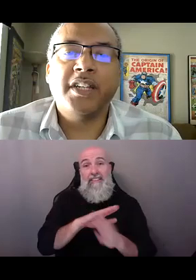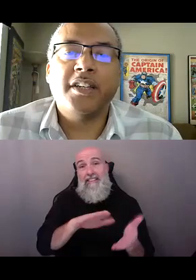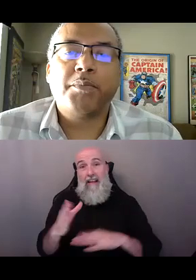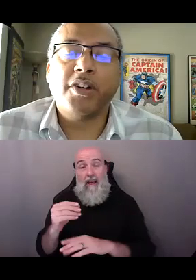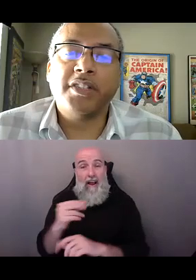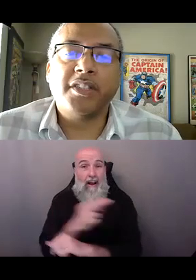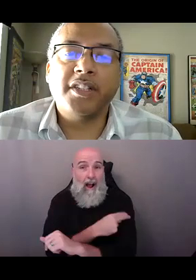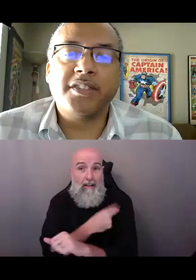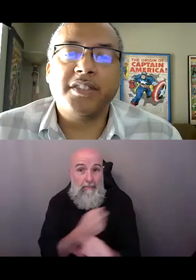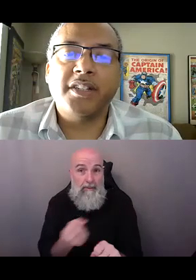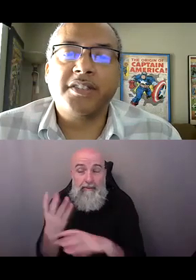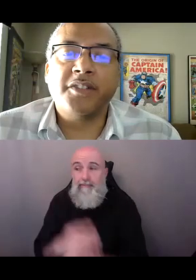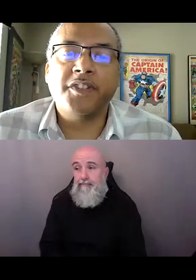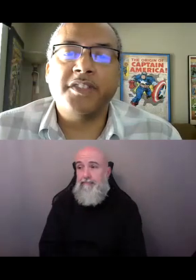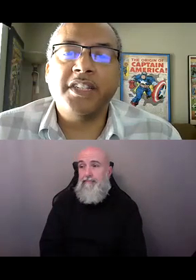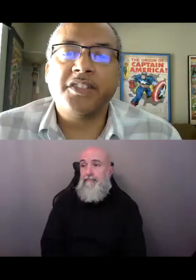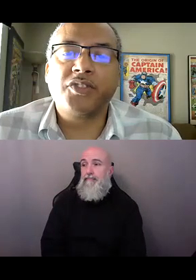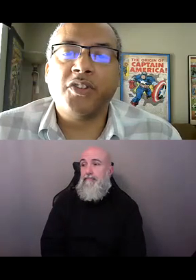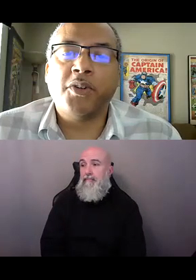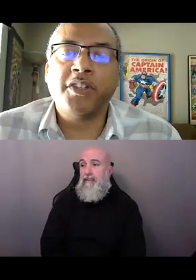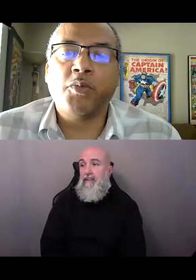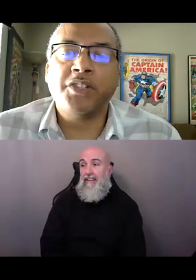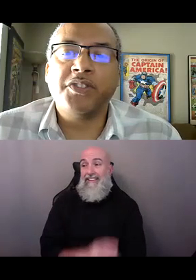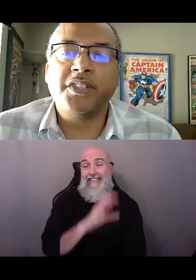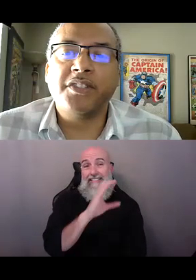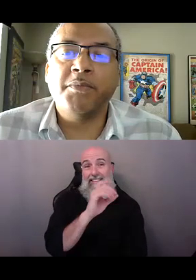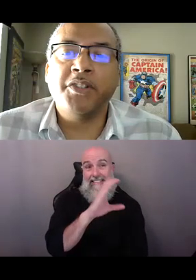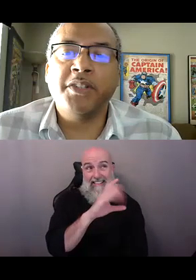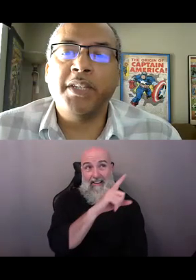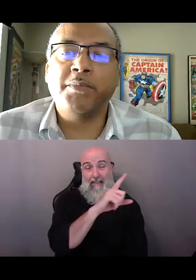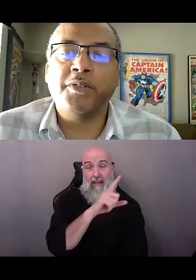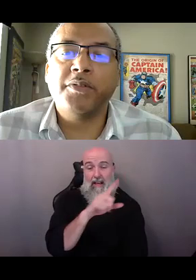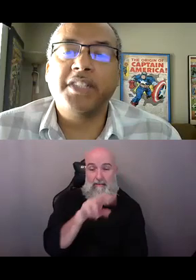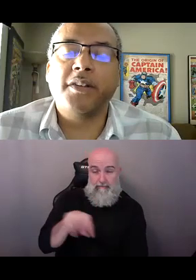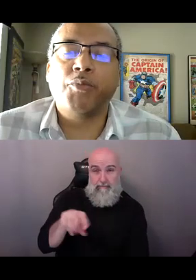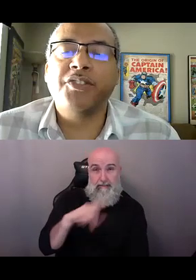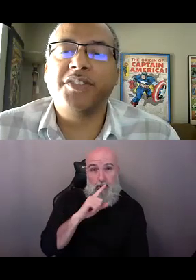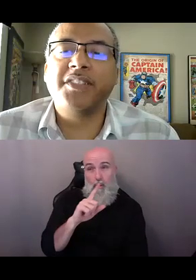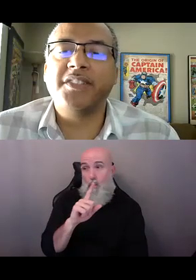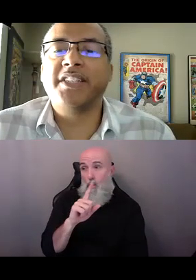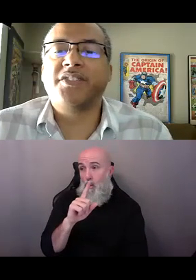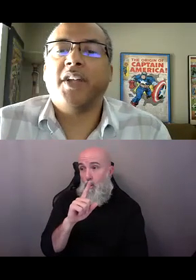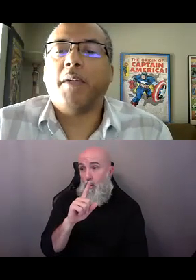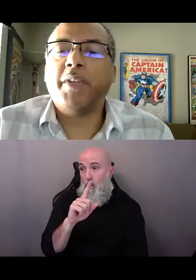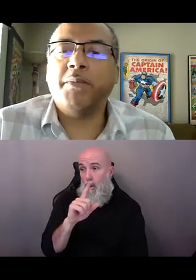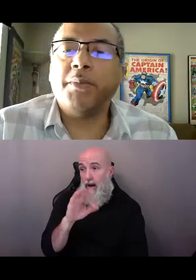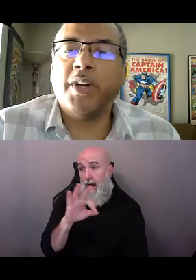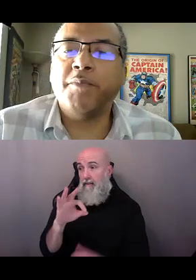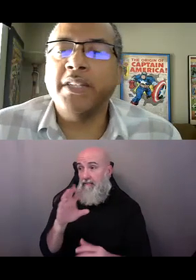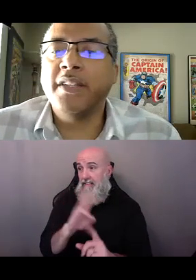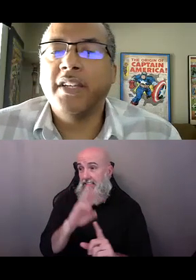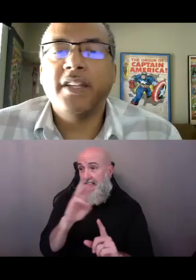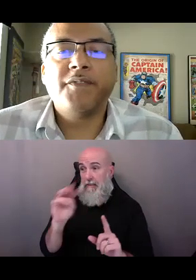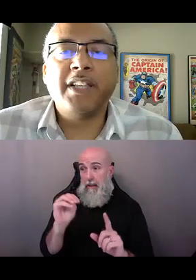hospitalization. Per the Center for Disease Control, more than 160 million people, 166 million people